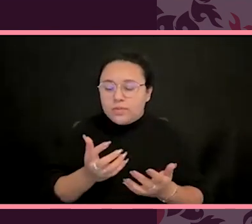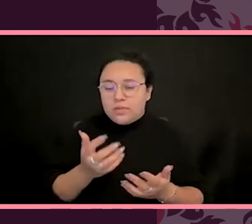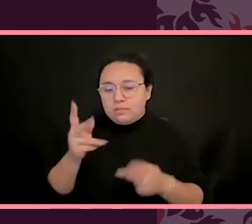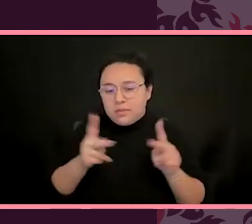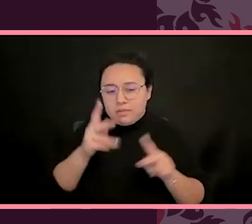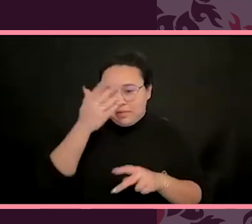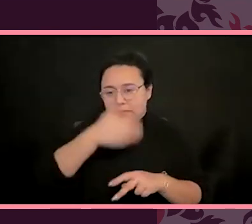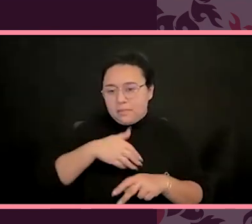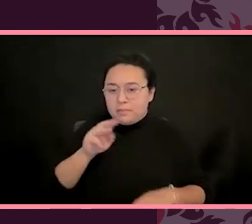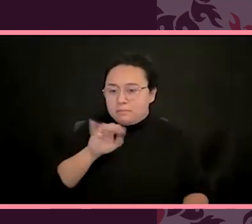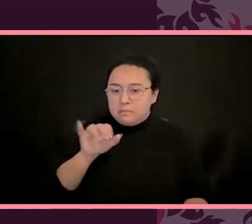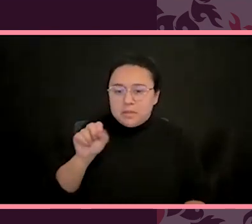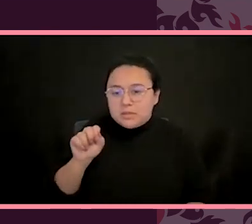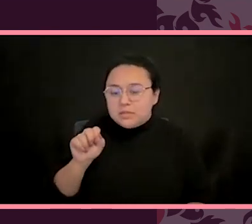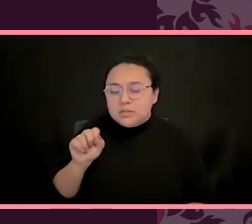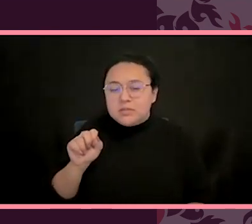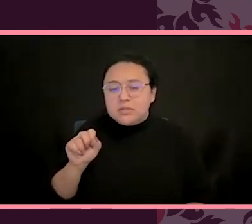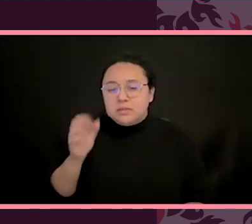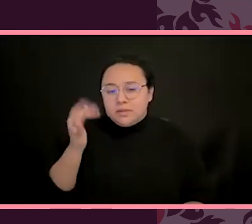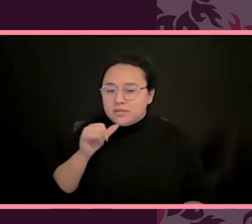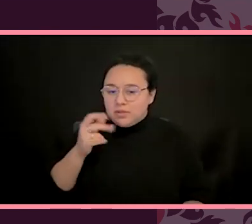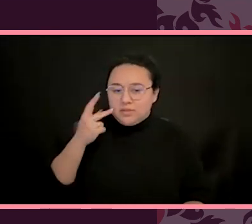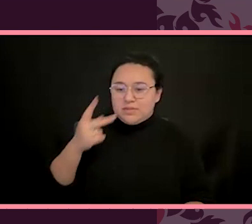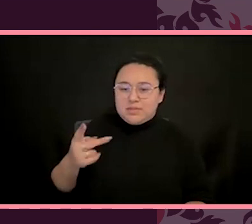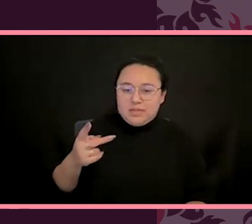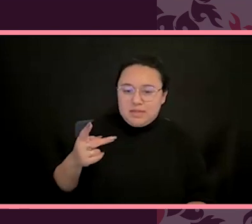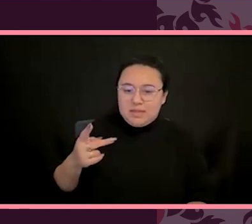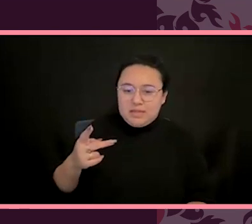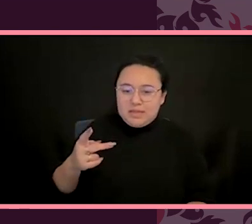missed often by people because they don't see past